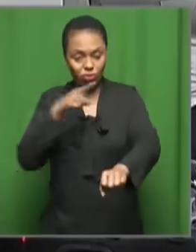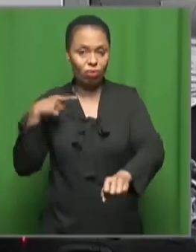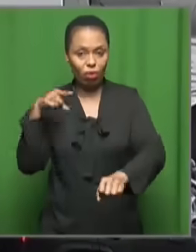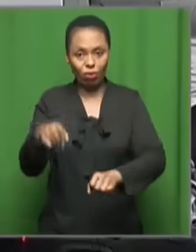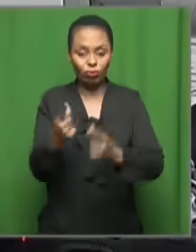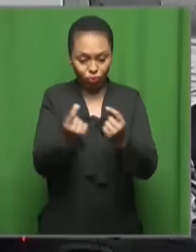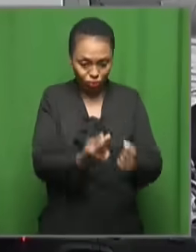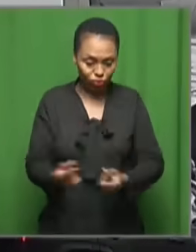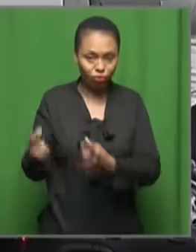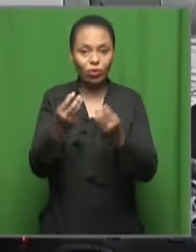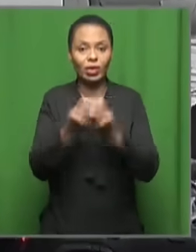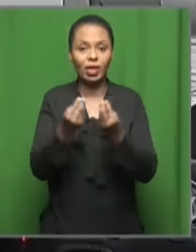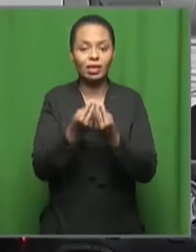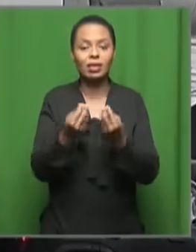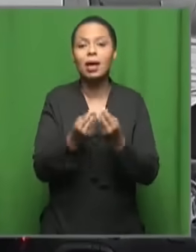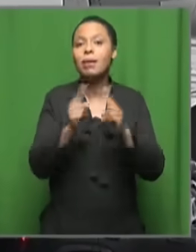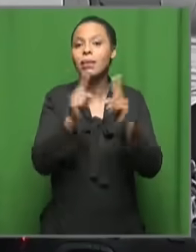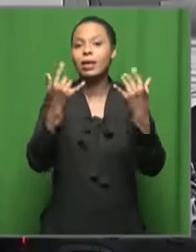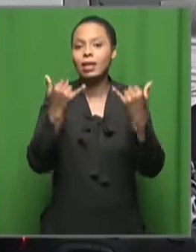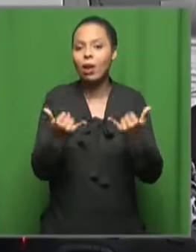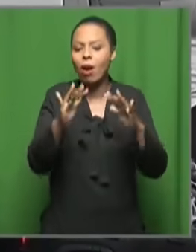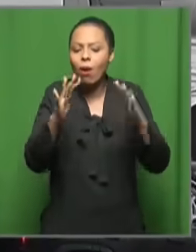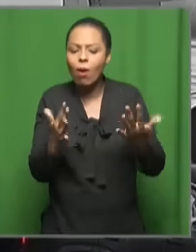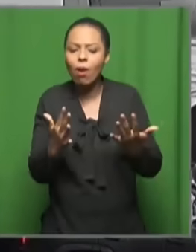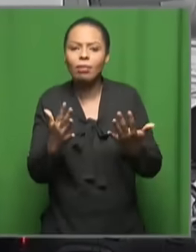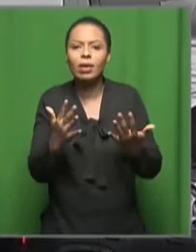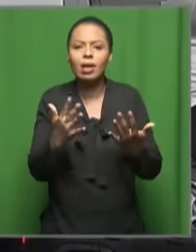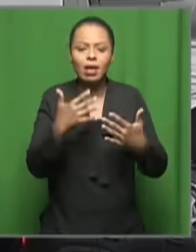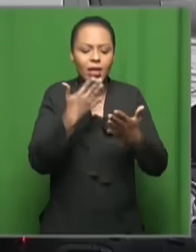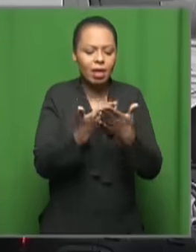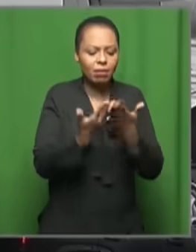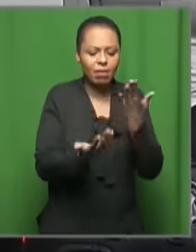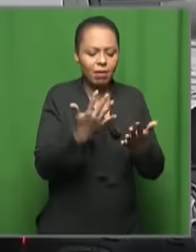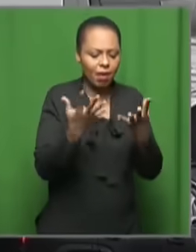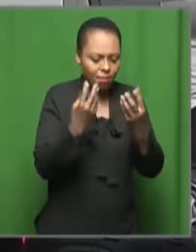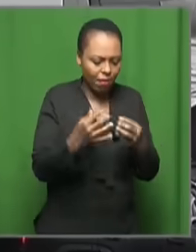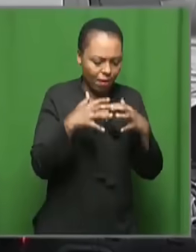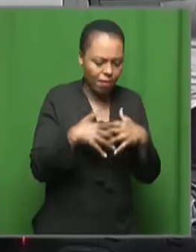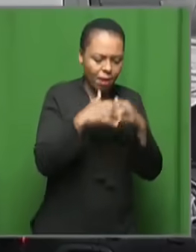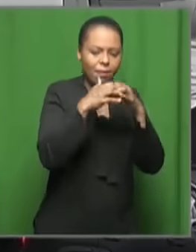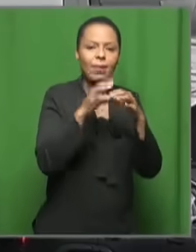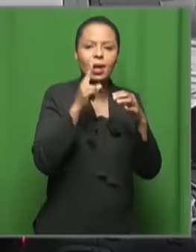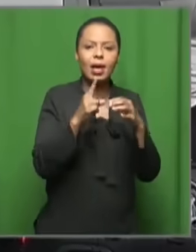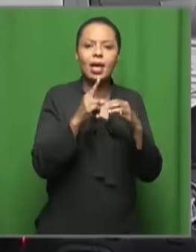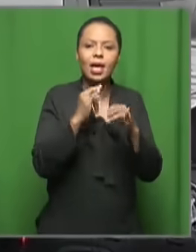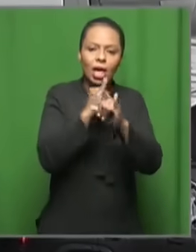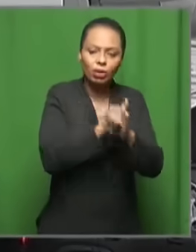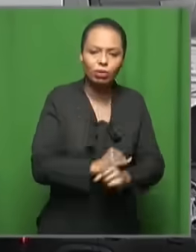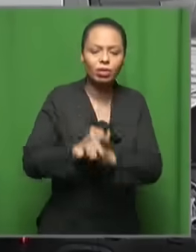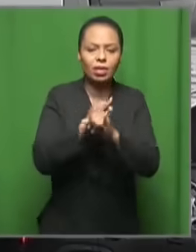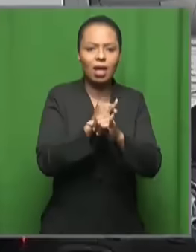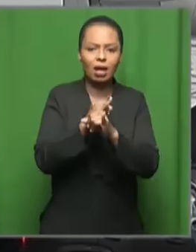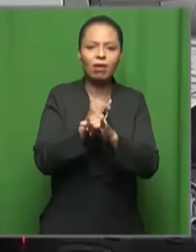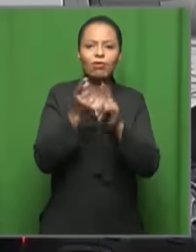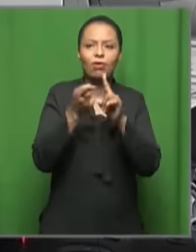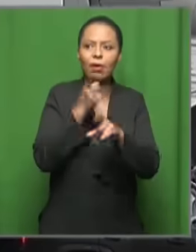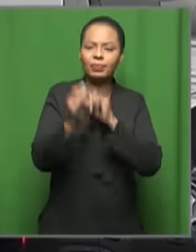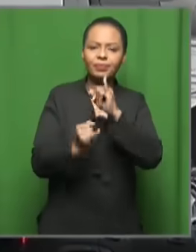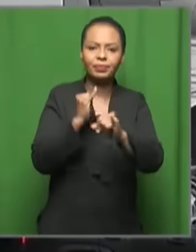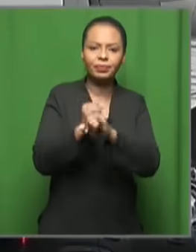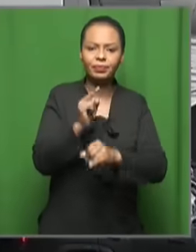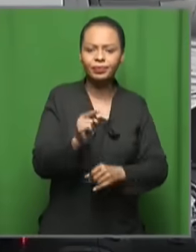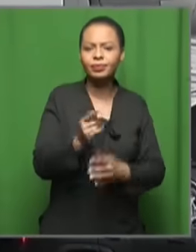circumvent that process, let's have an institutional mechanism at the level of the United Nations. So these member states that are coming in here, majority of